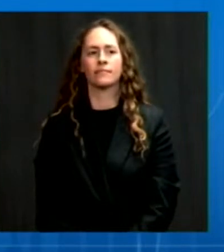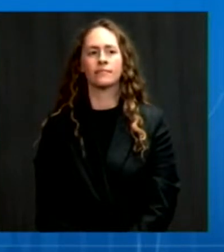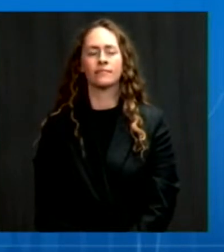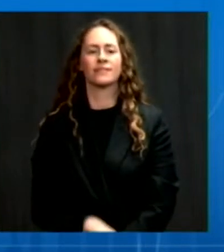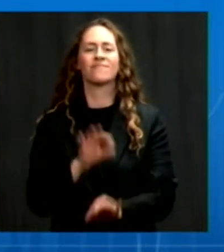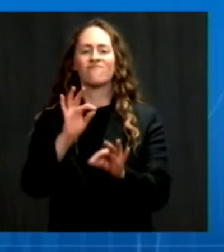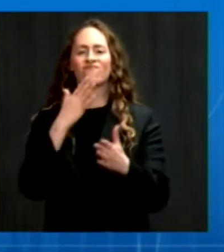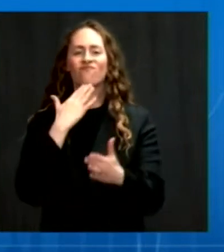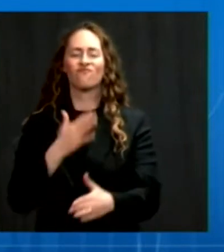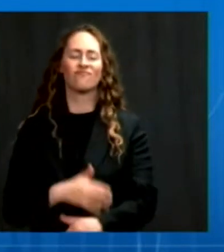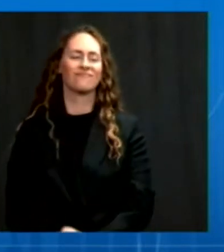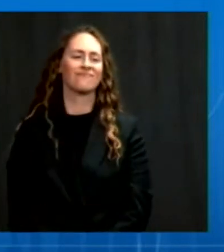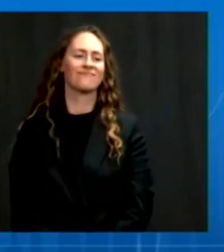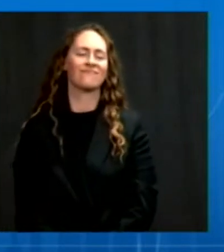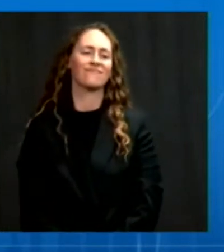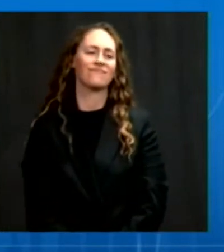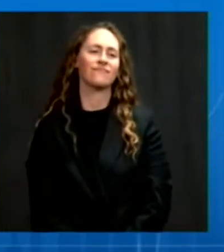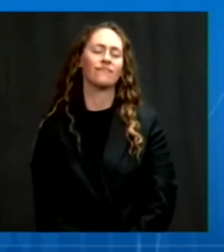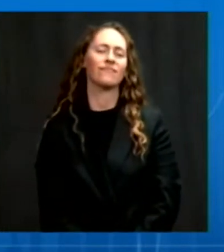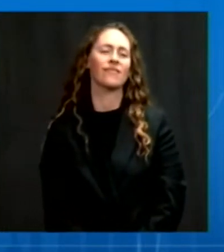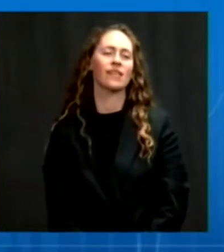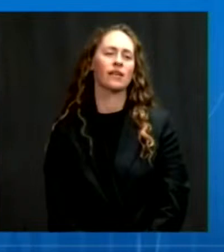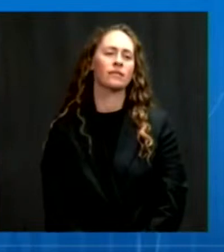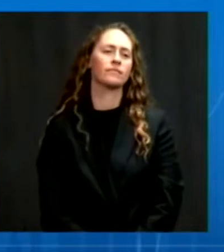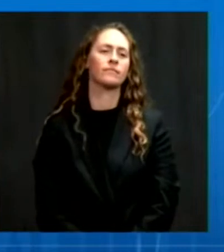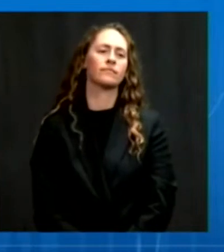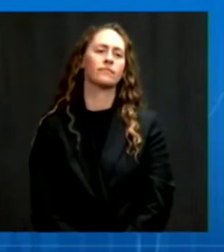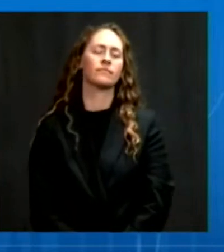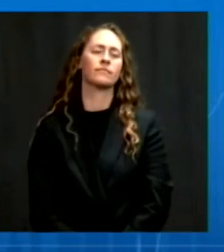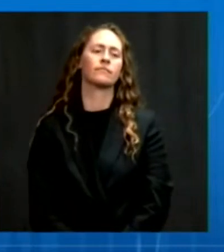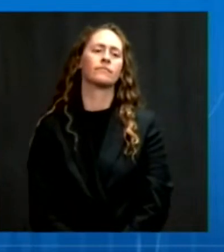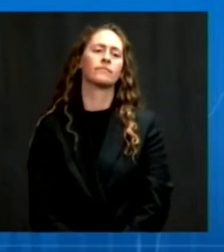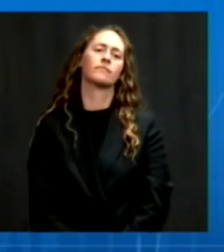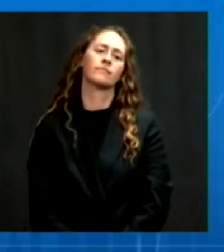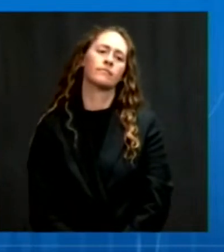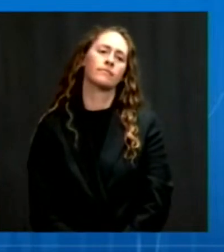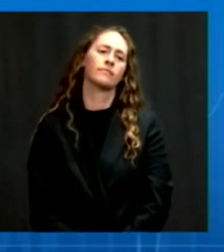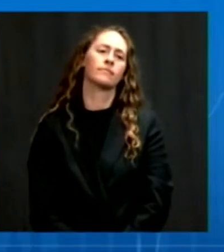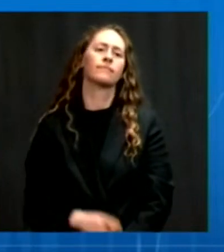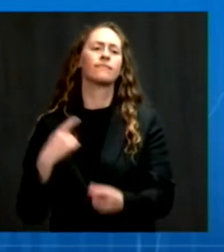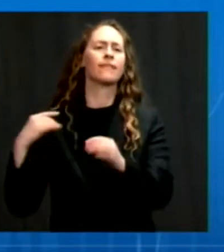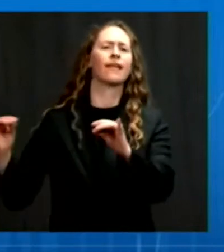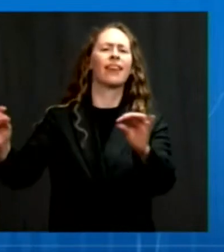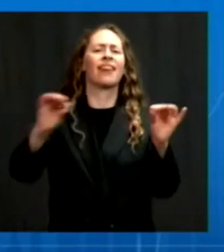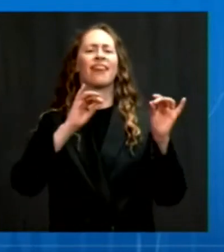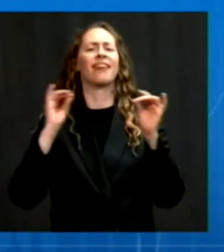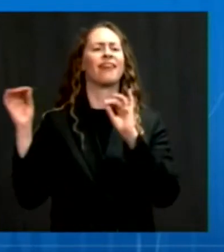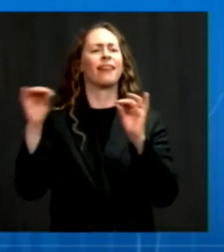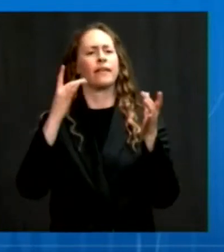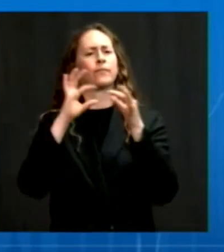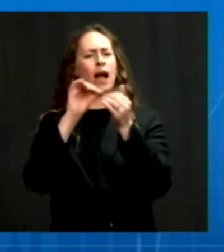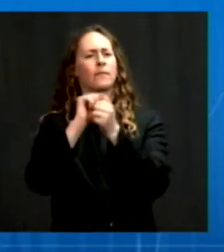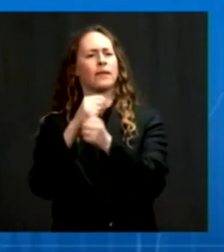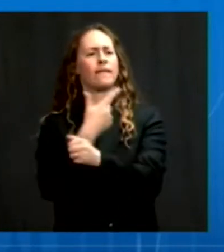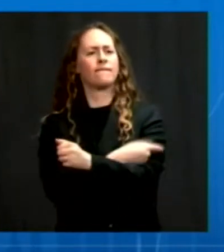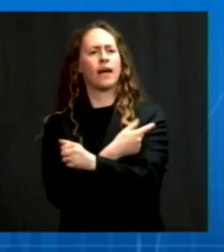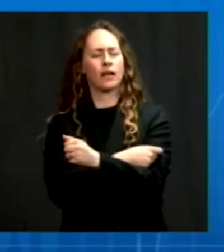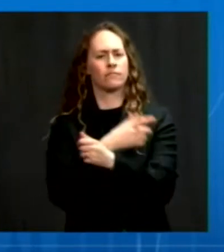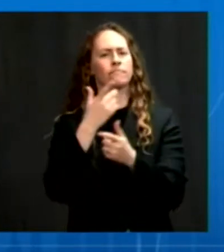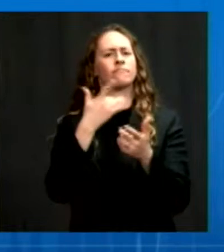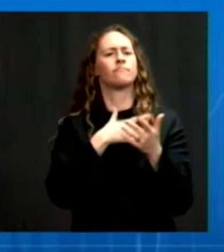I'm wondering, some folks have pointed to the vaccine still being under emergency use authorization as perhaps one